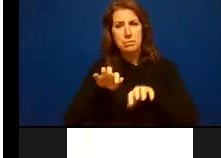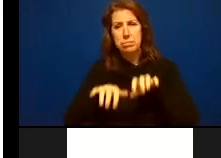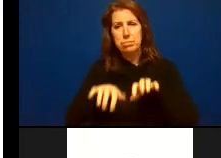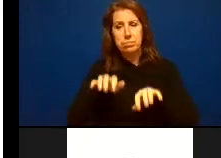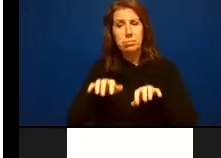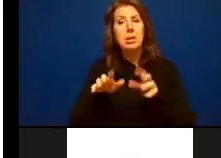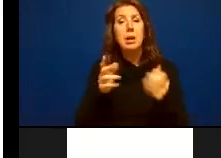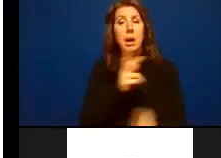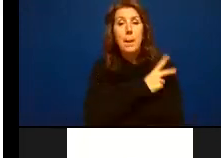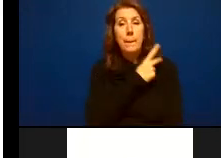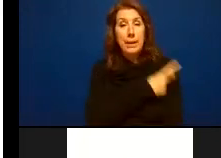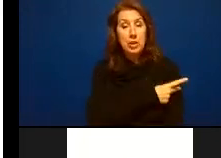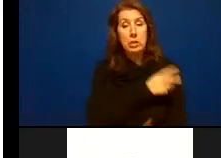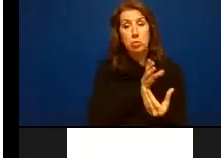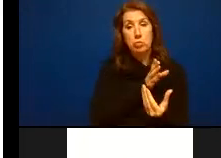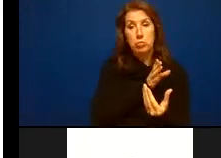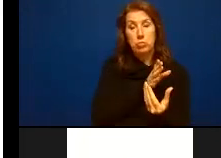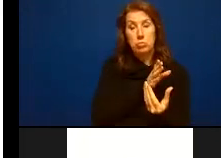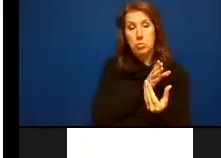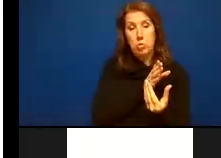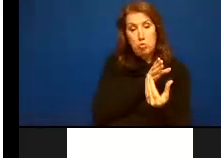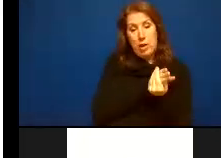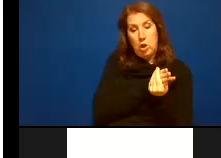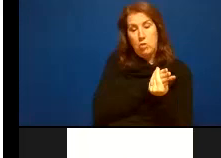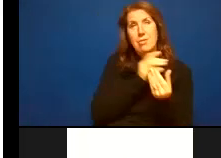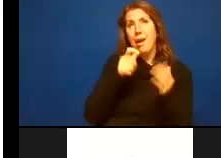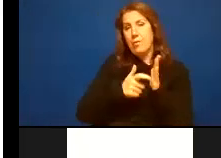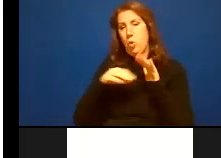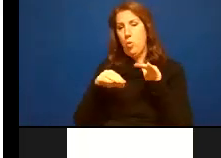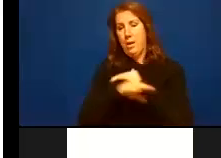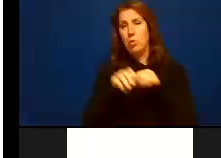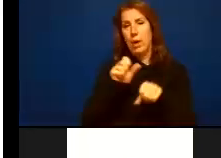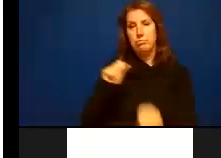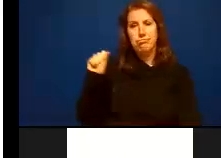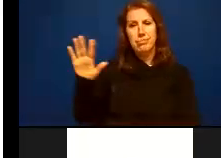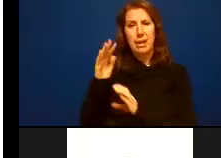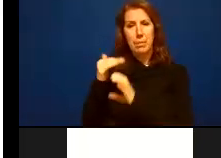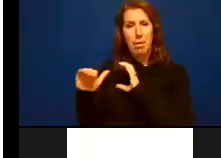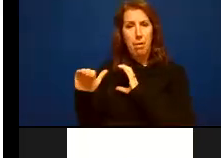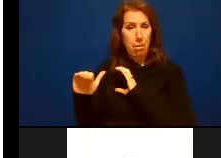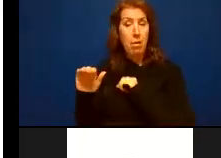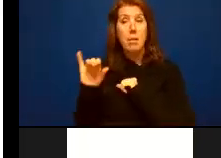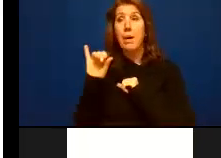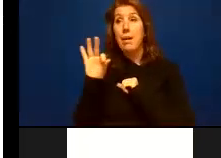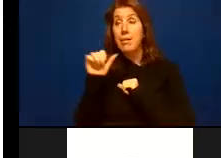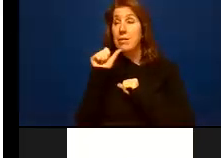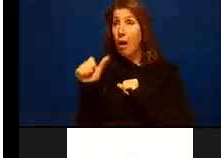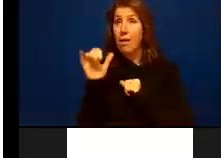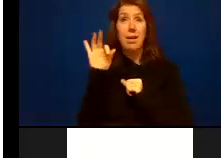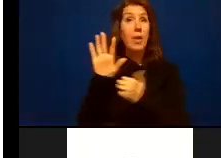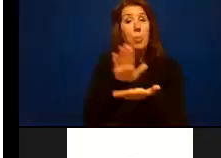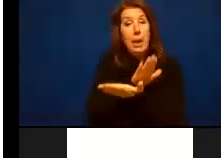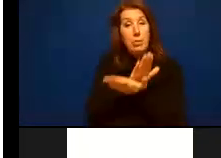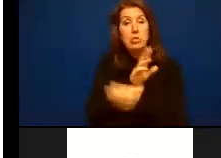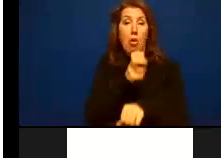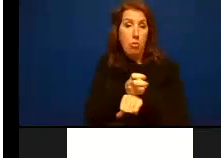to be there sitting in the facility. If they're not electronic records, makes it a lot harder. Obviously, a